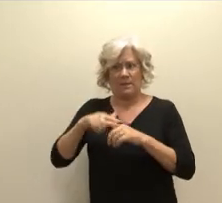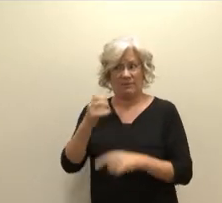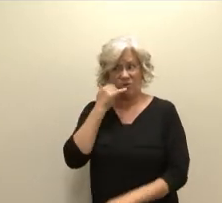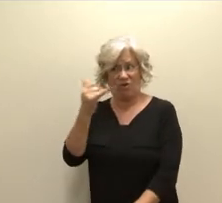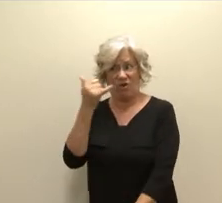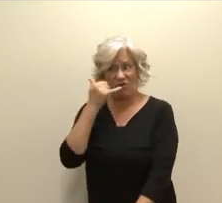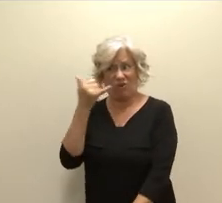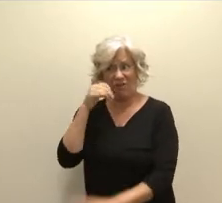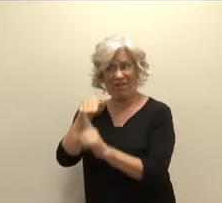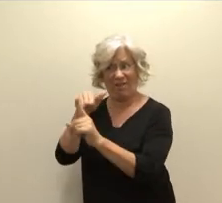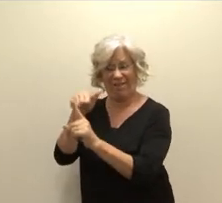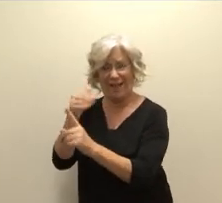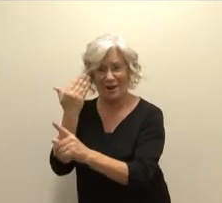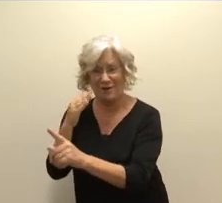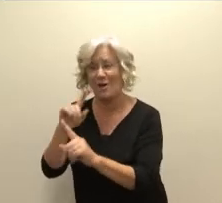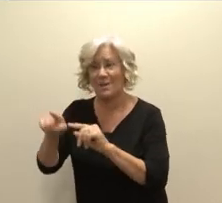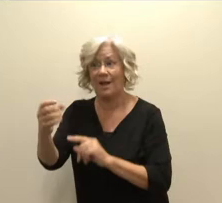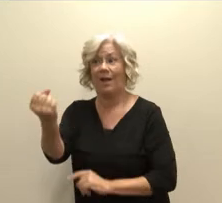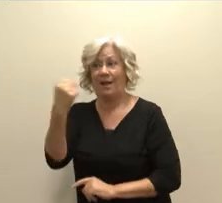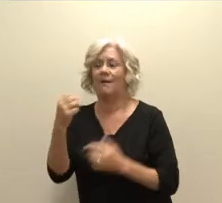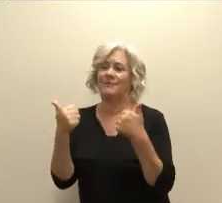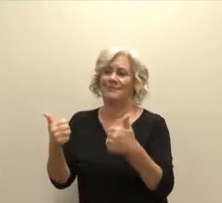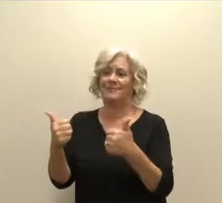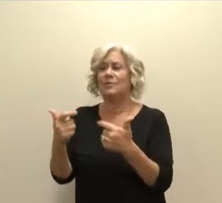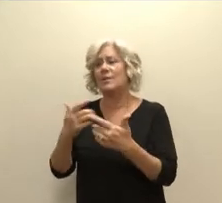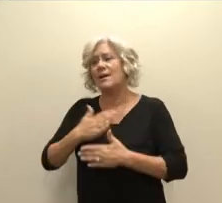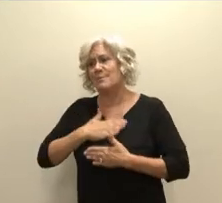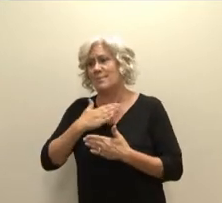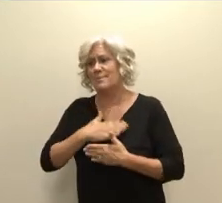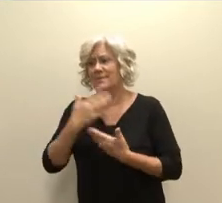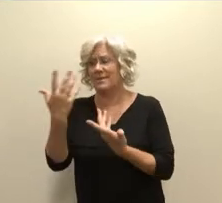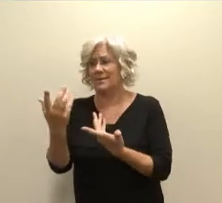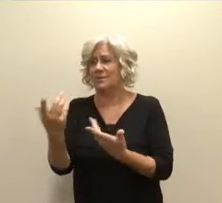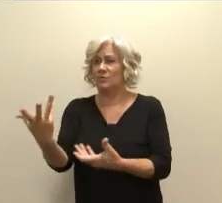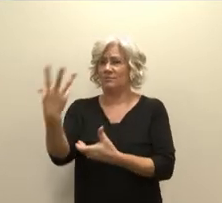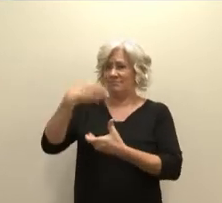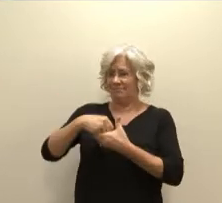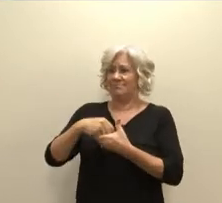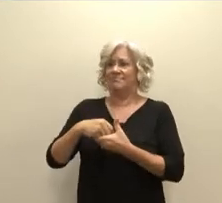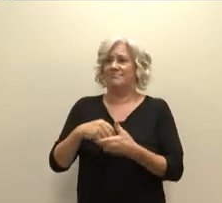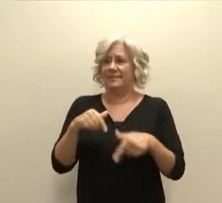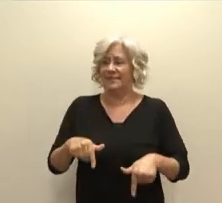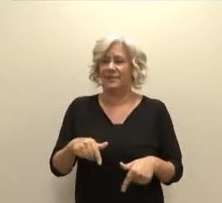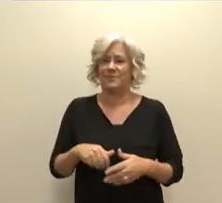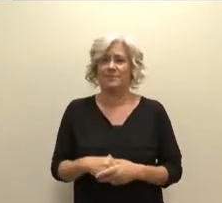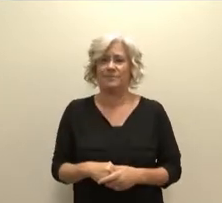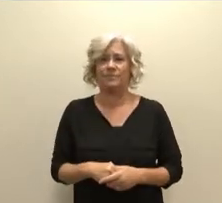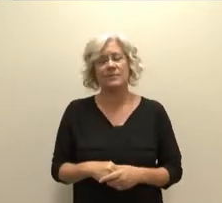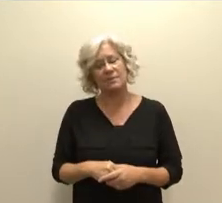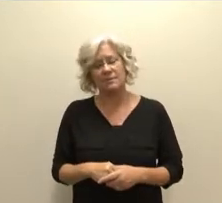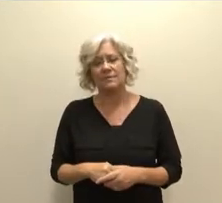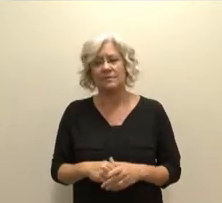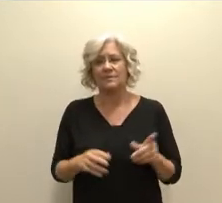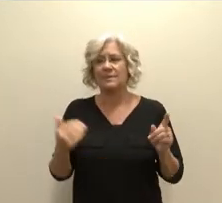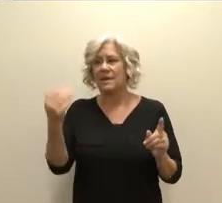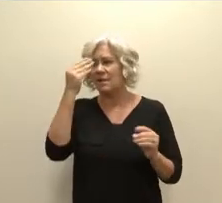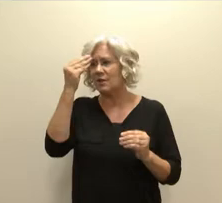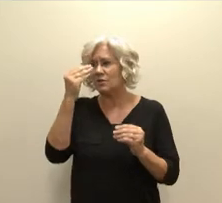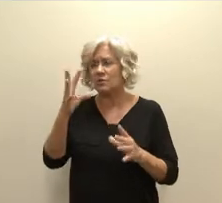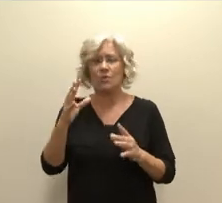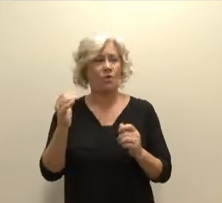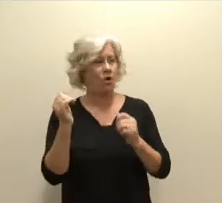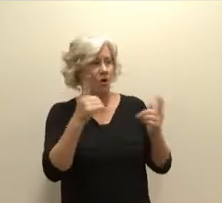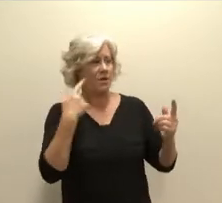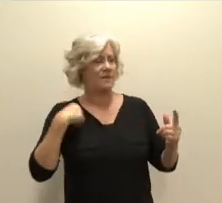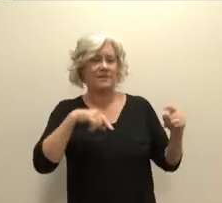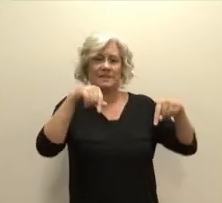call, but when we got to the yes, we're glad we got there. I'm sure that I speak for all of us